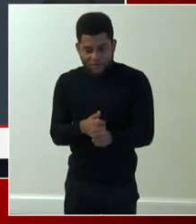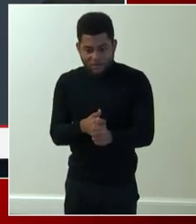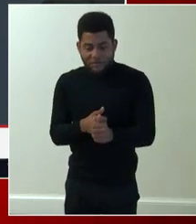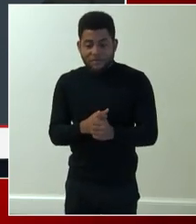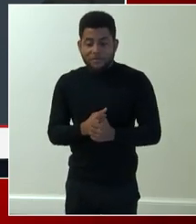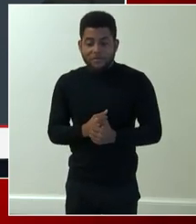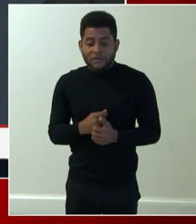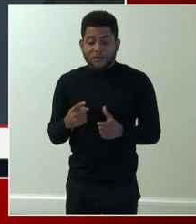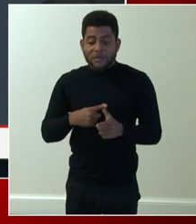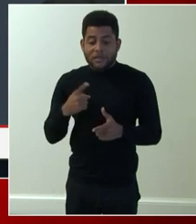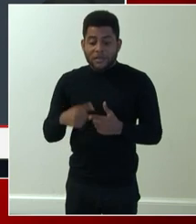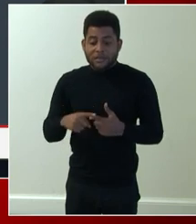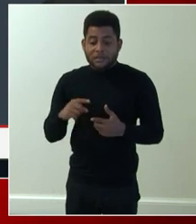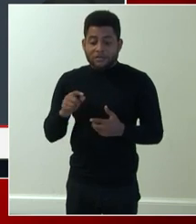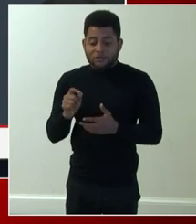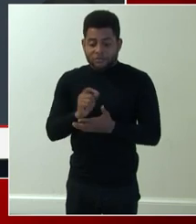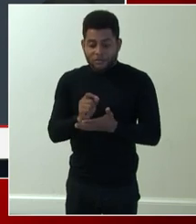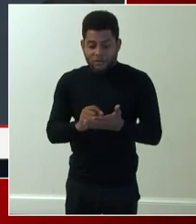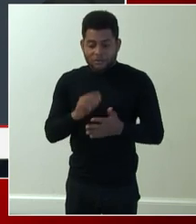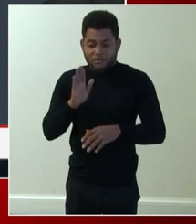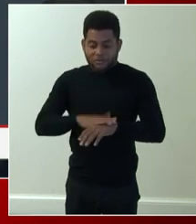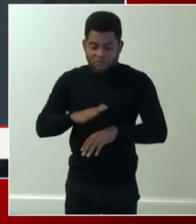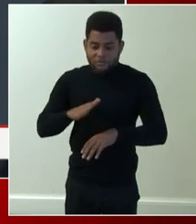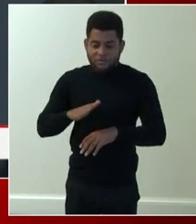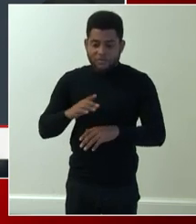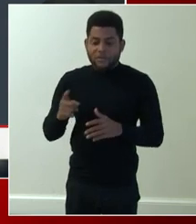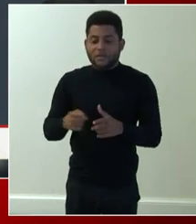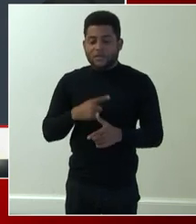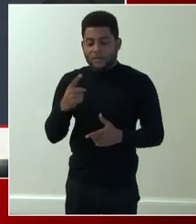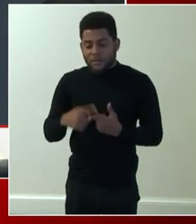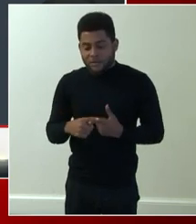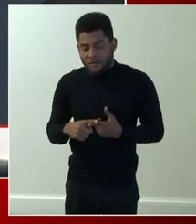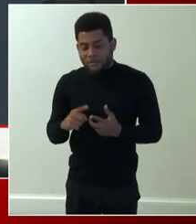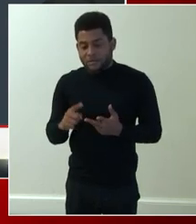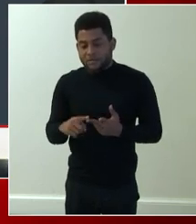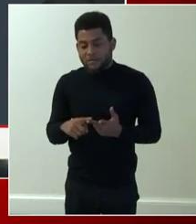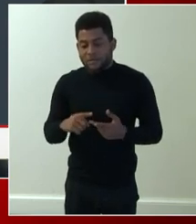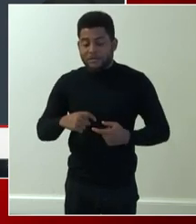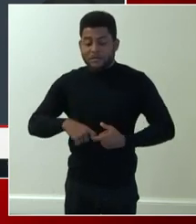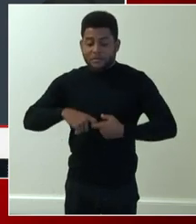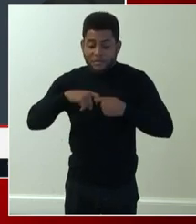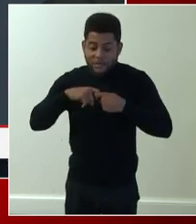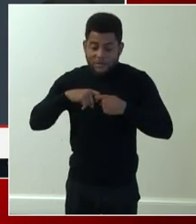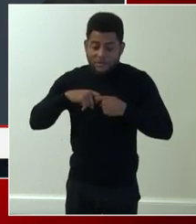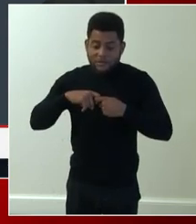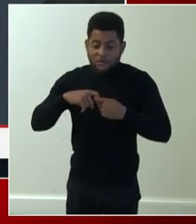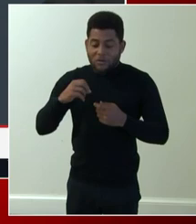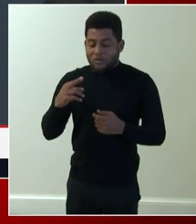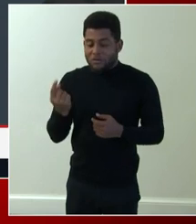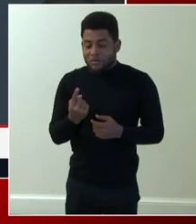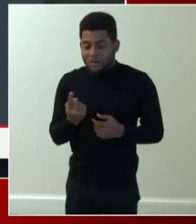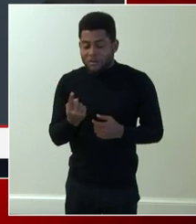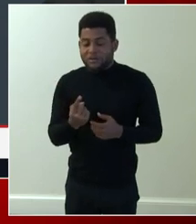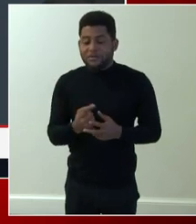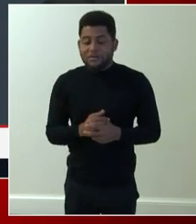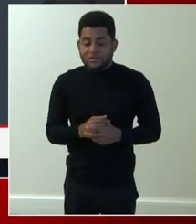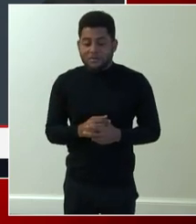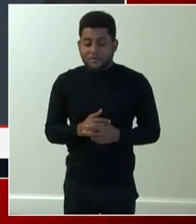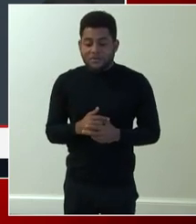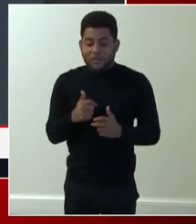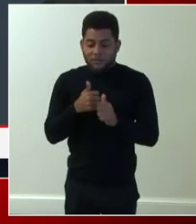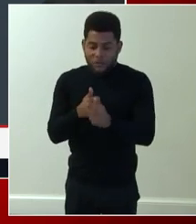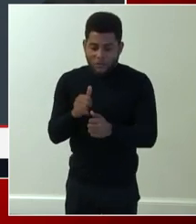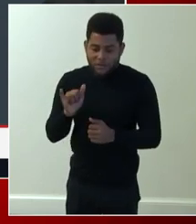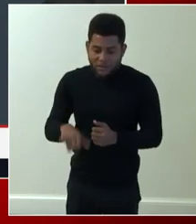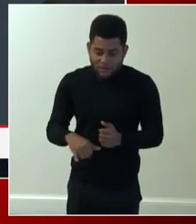written reprimand. Then there is a suspension or forced leave of some kind, followed by leave without pay. So